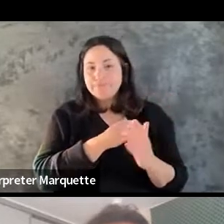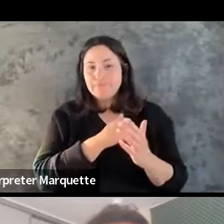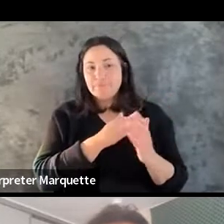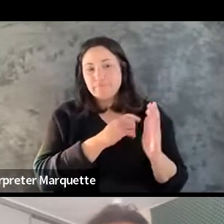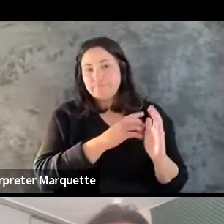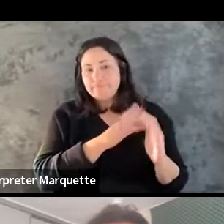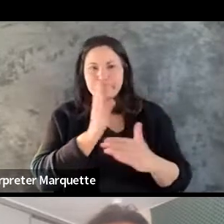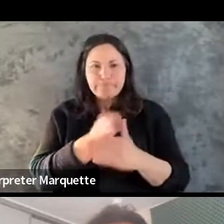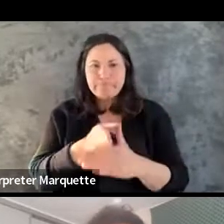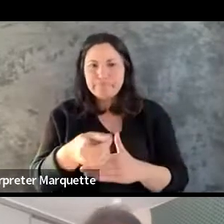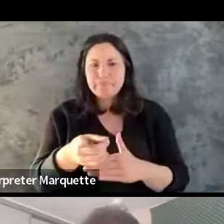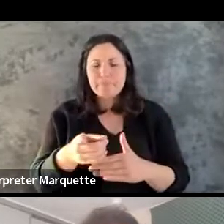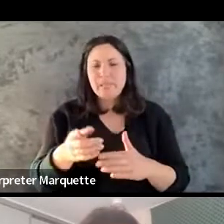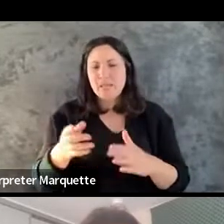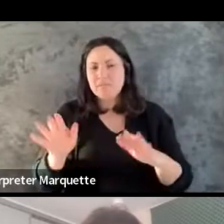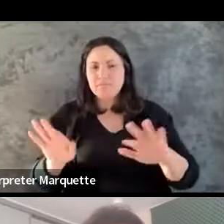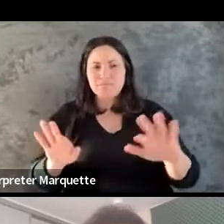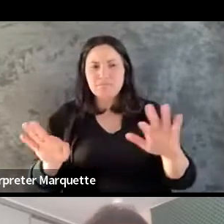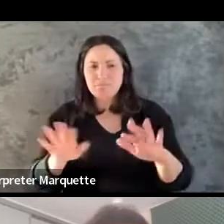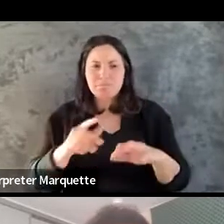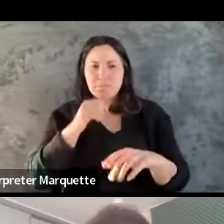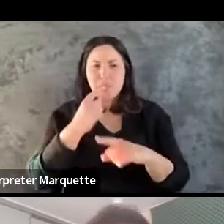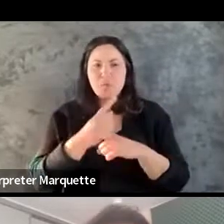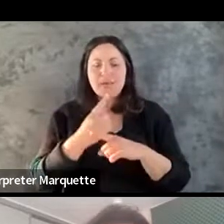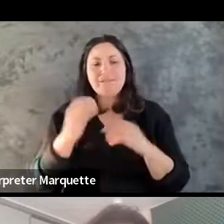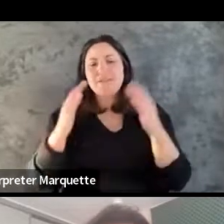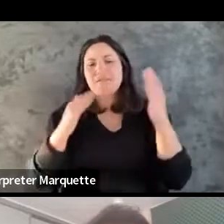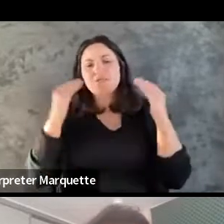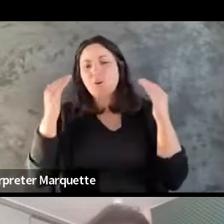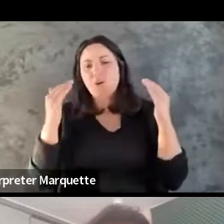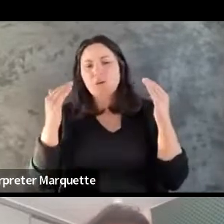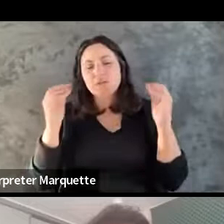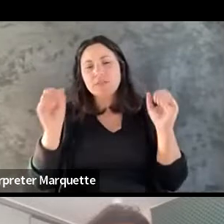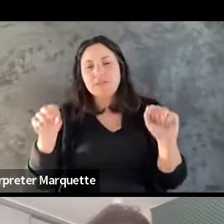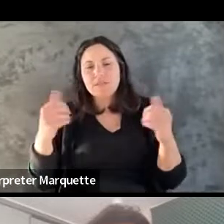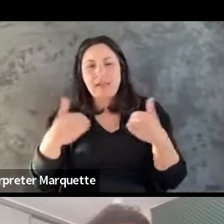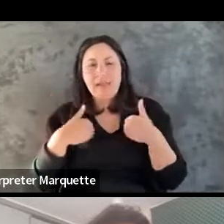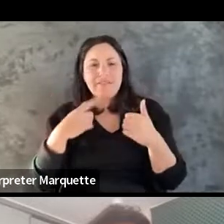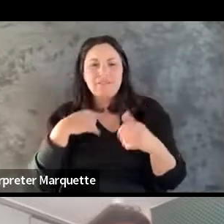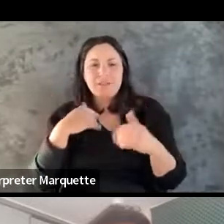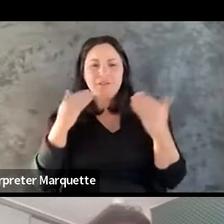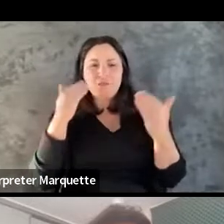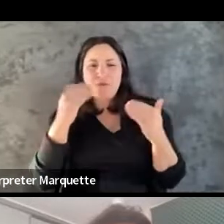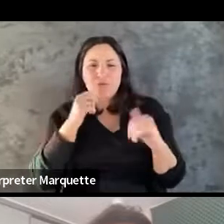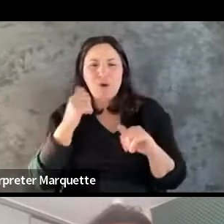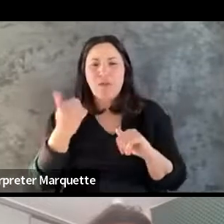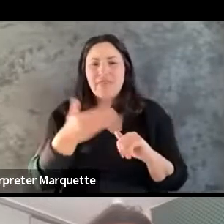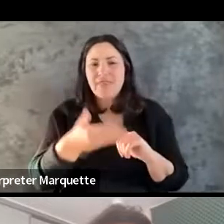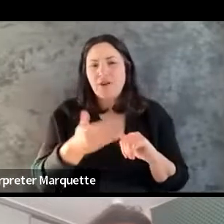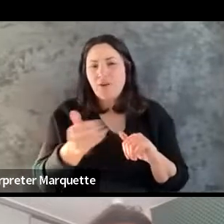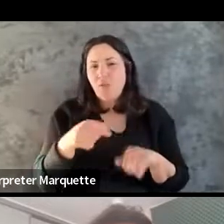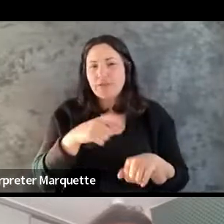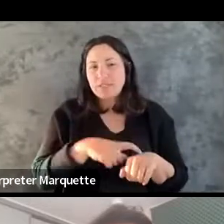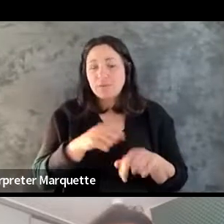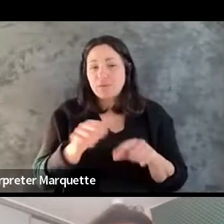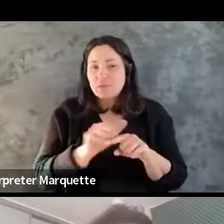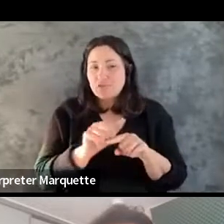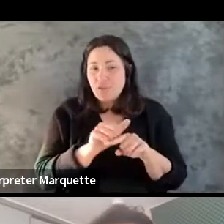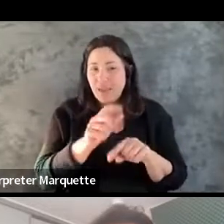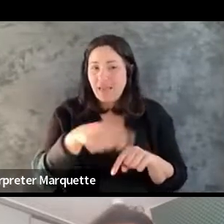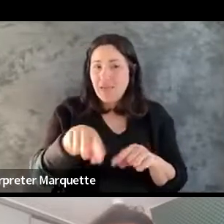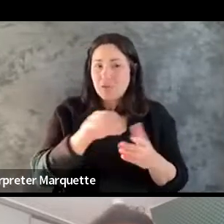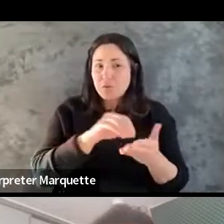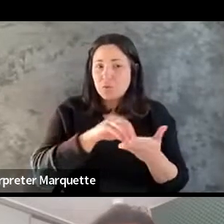have many adults on campus, obviously, but adults don't hear everything, right? And so if we can train our students in